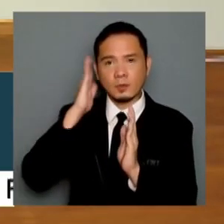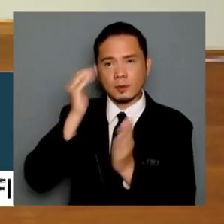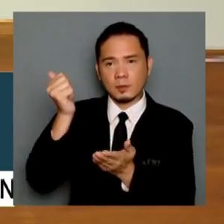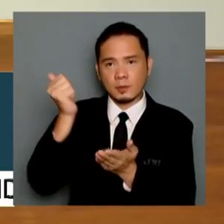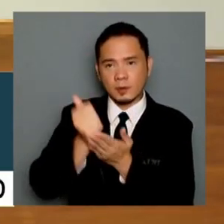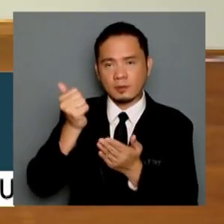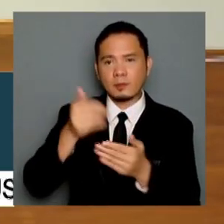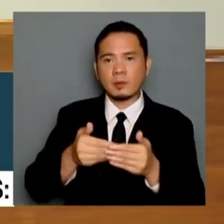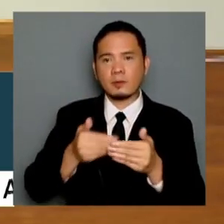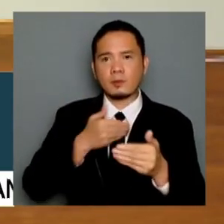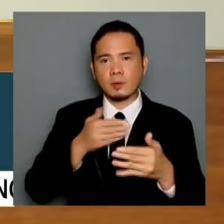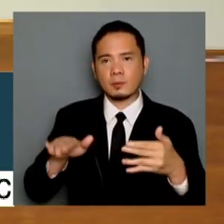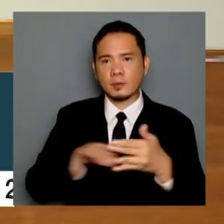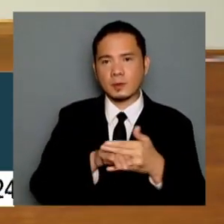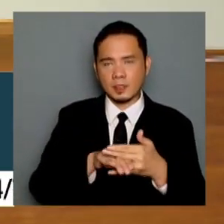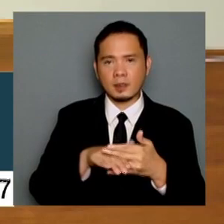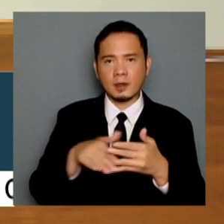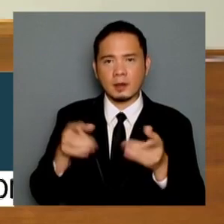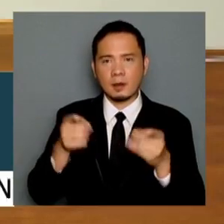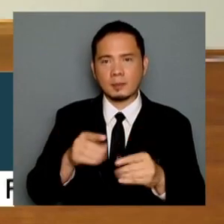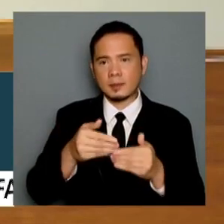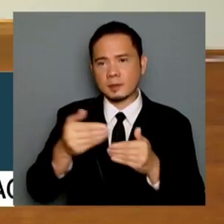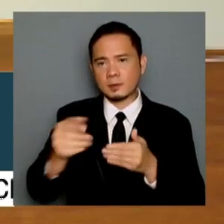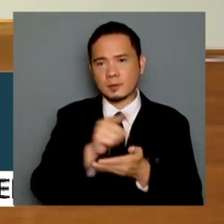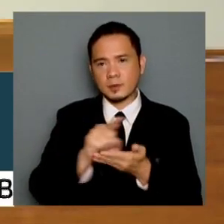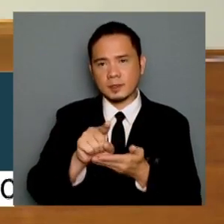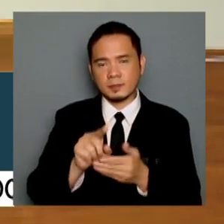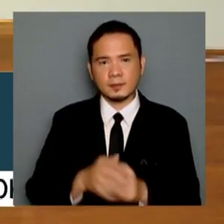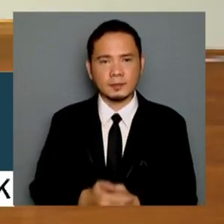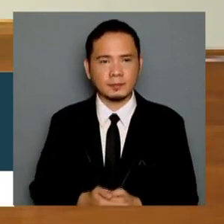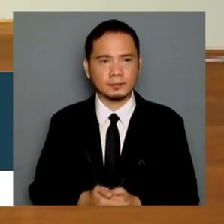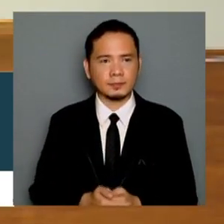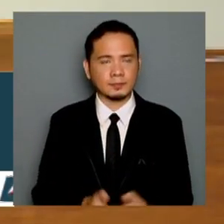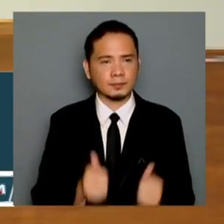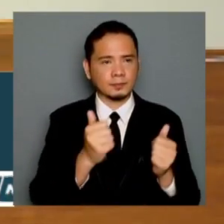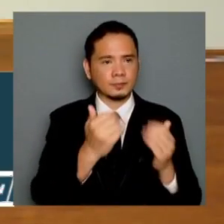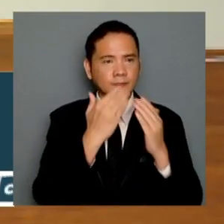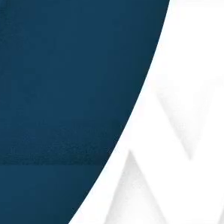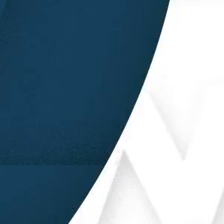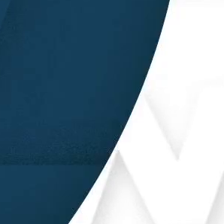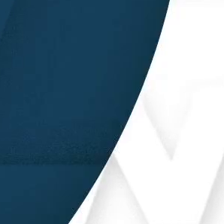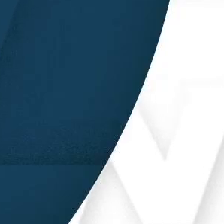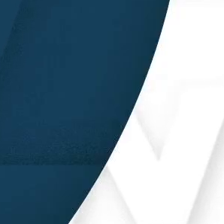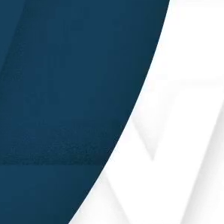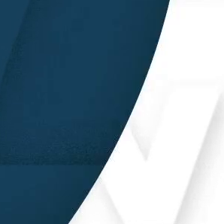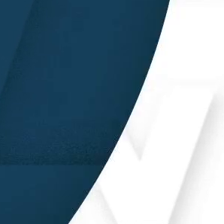recess, which is about next week. Thanks a lot, RJ Cruz there, joining us on the line.